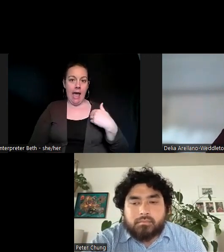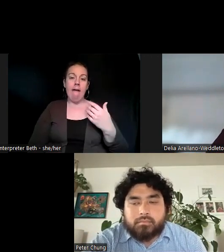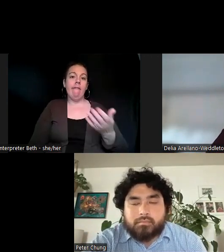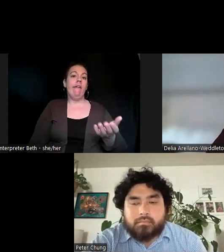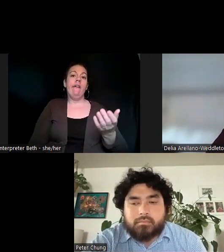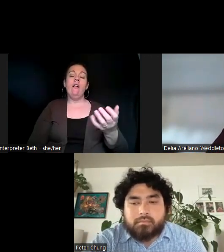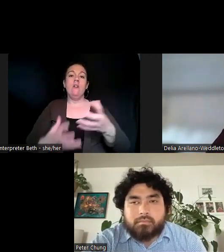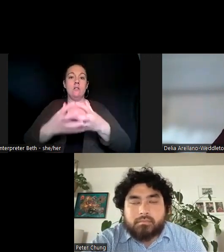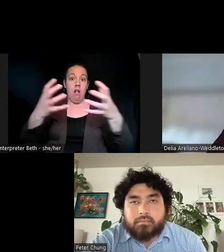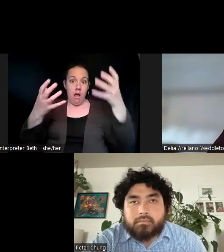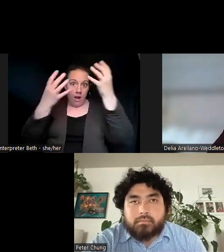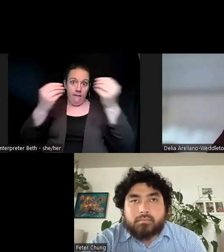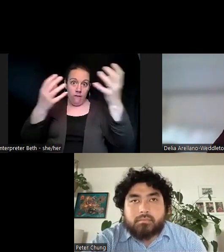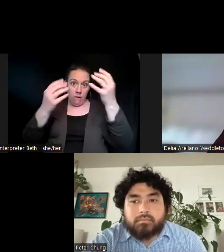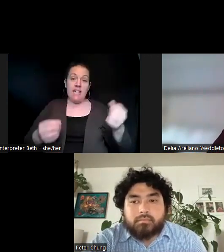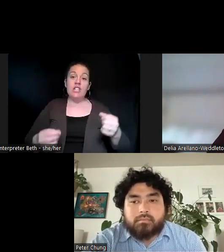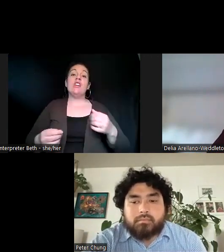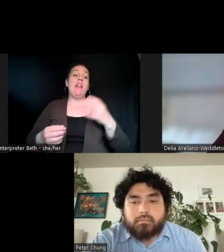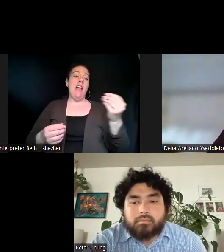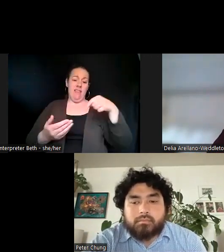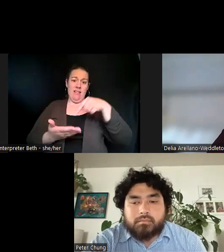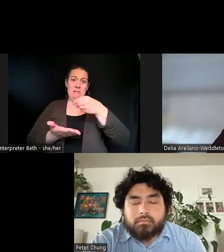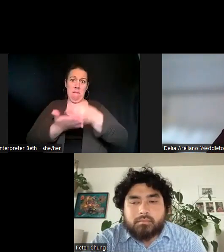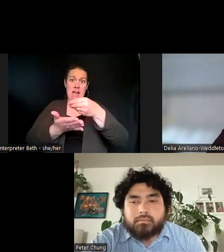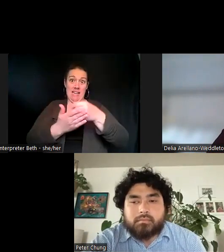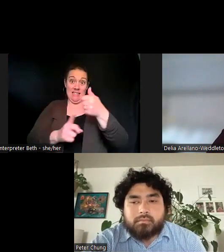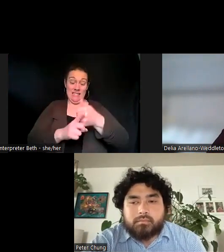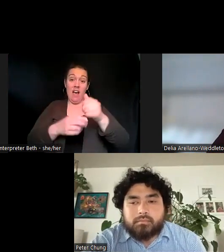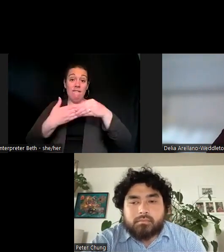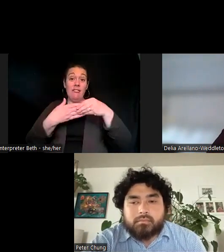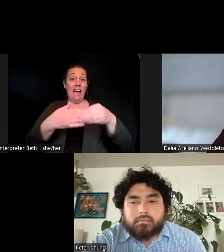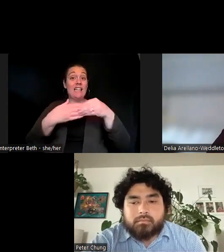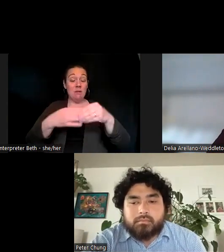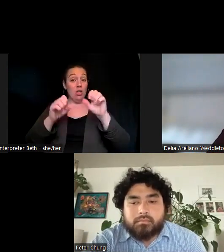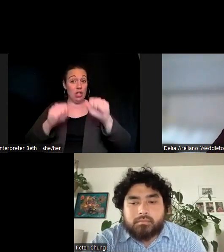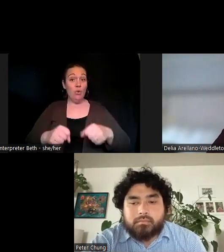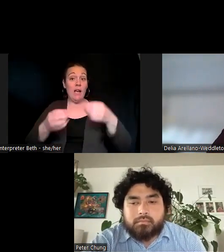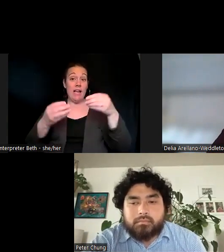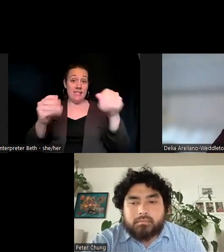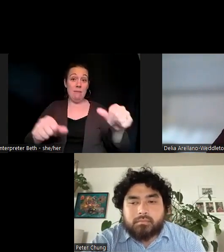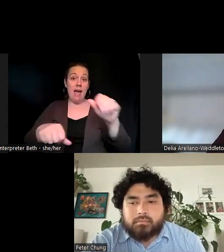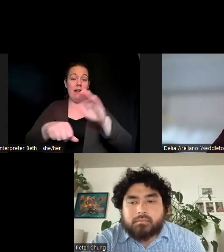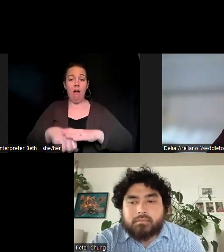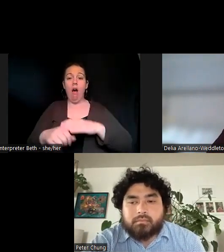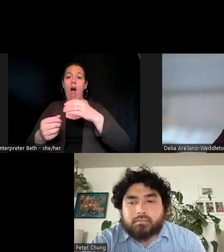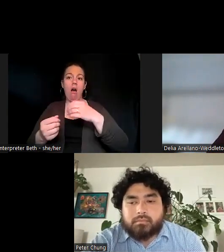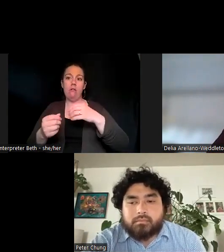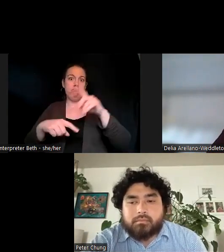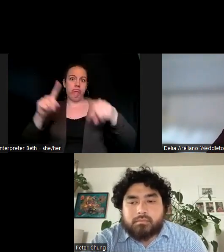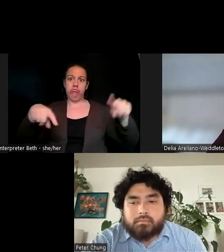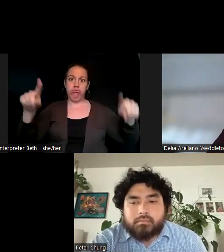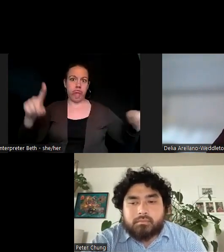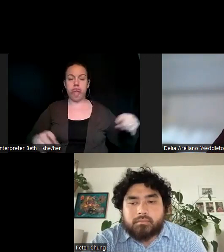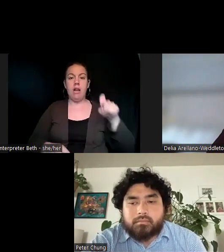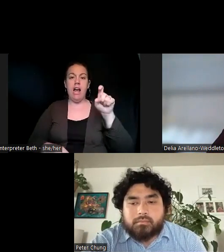so flexible, they can be spent on a variety of things. So really thinking specifically about your school and your community, and maybe